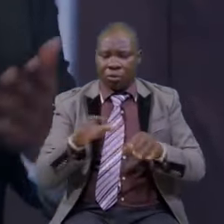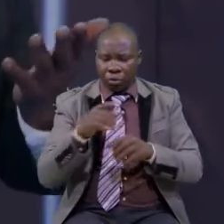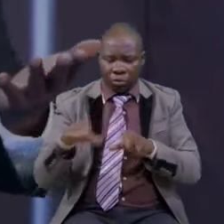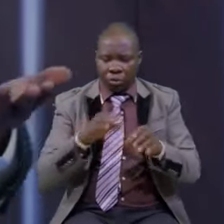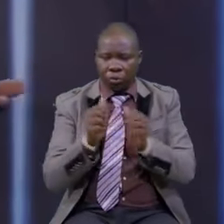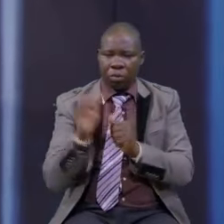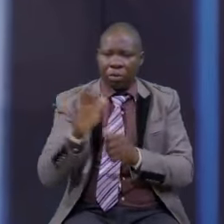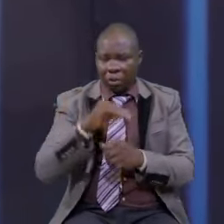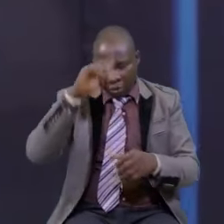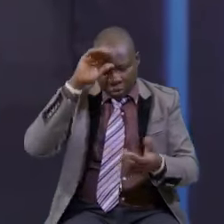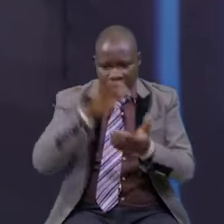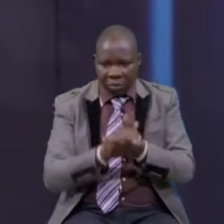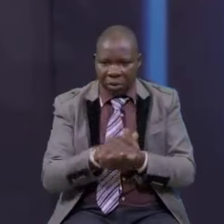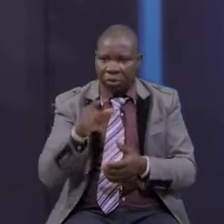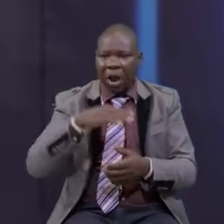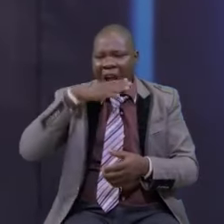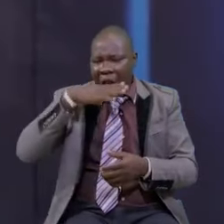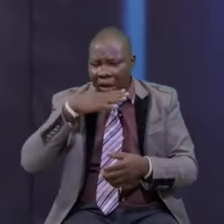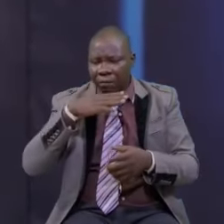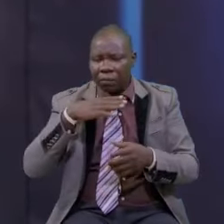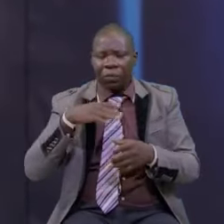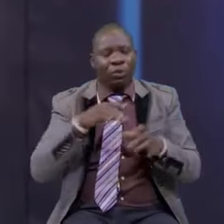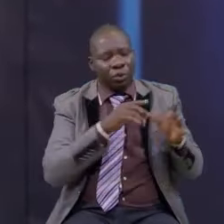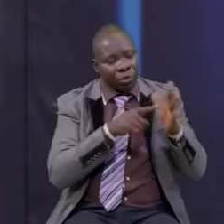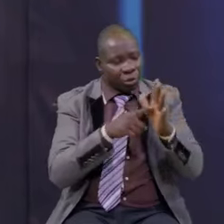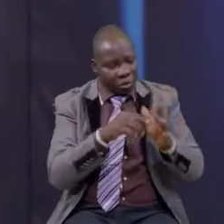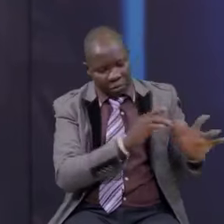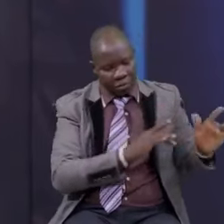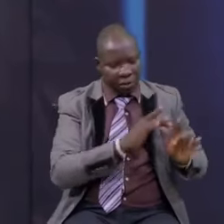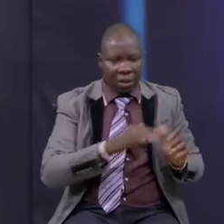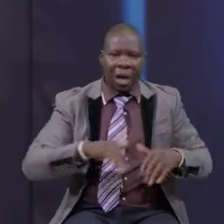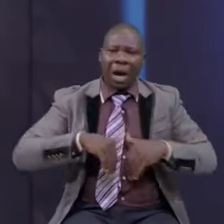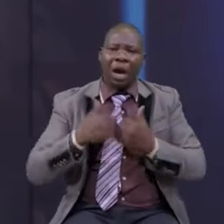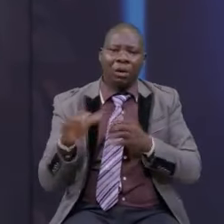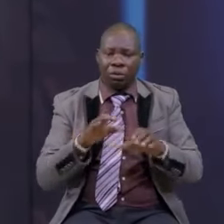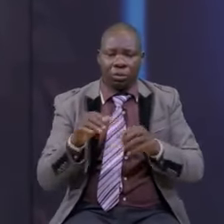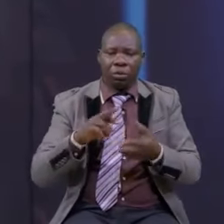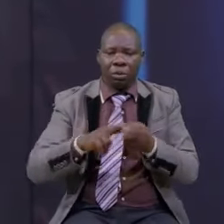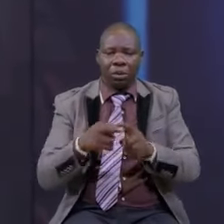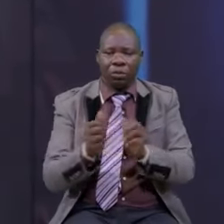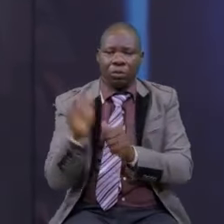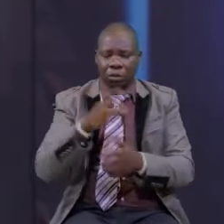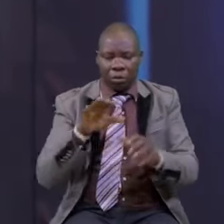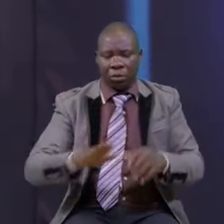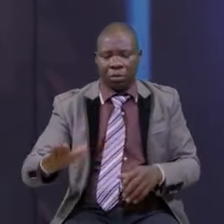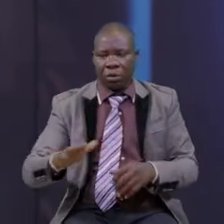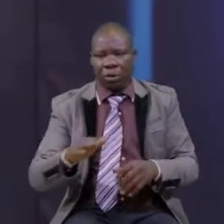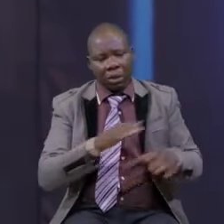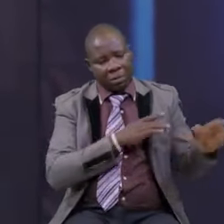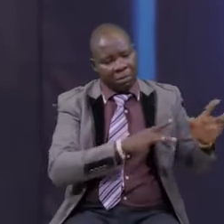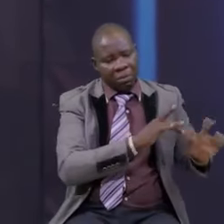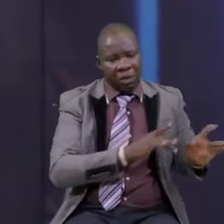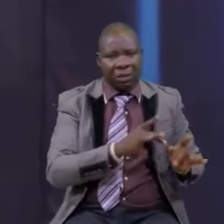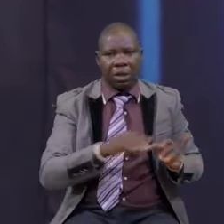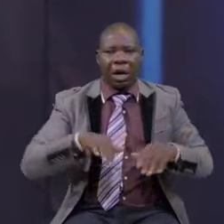whatever. Show mercy now. How do you deal with your children? Mercy. How do you deal with